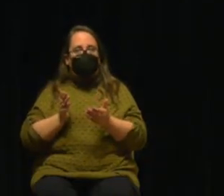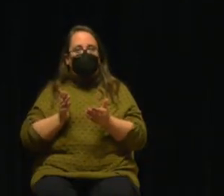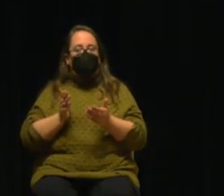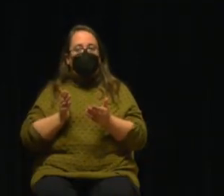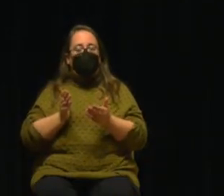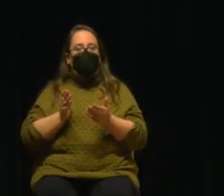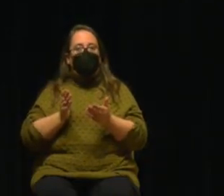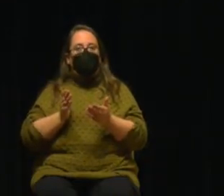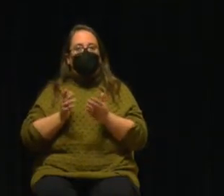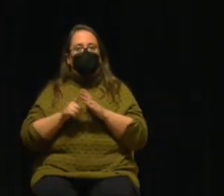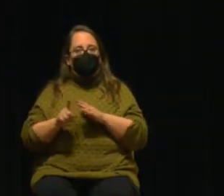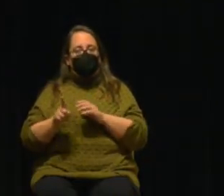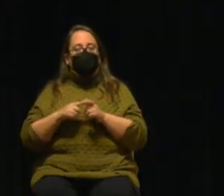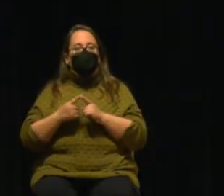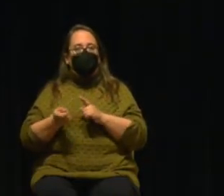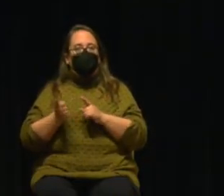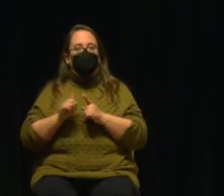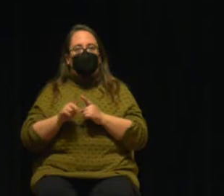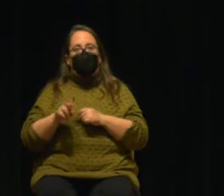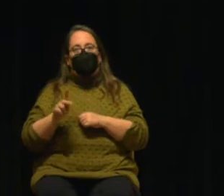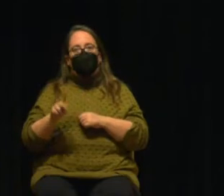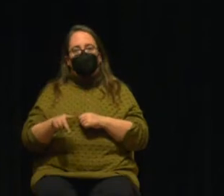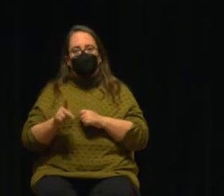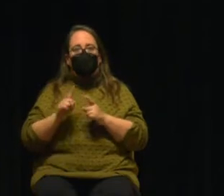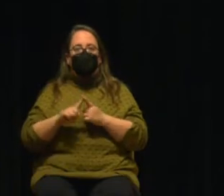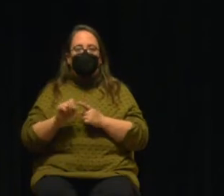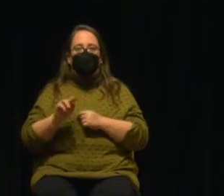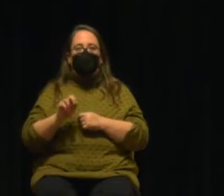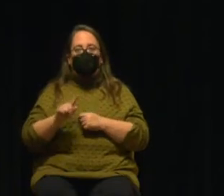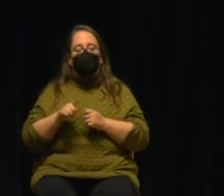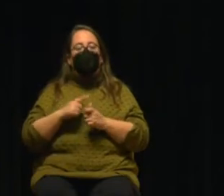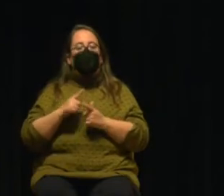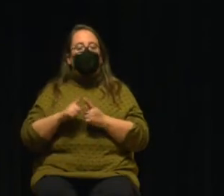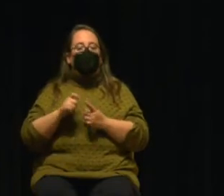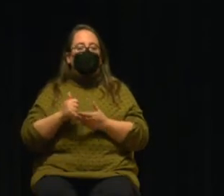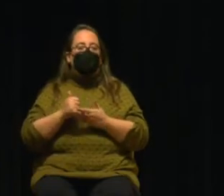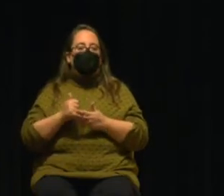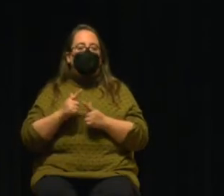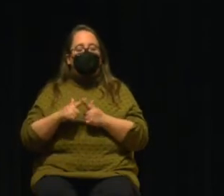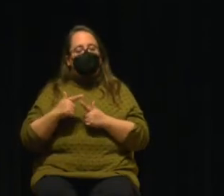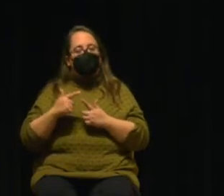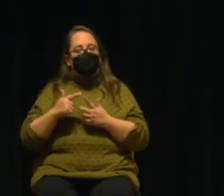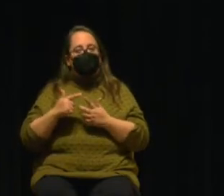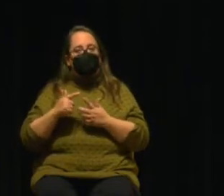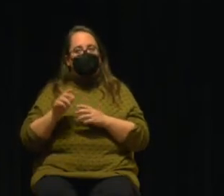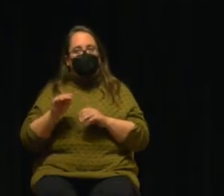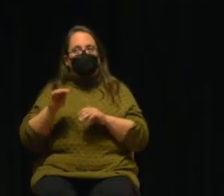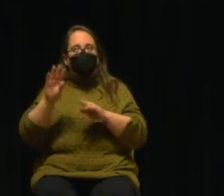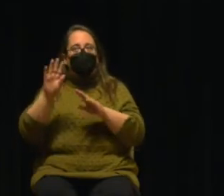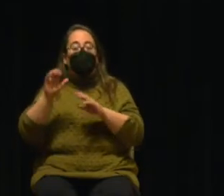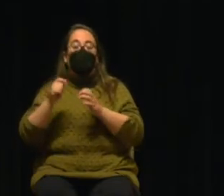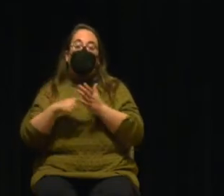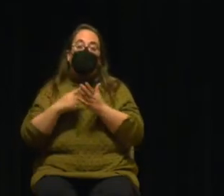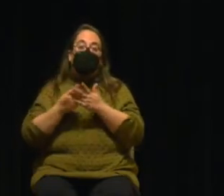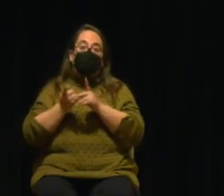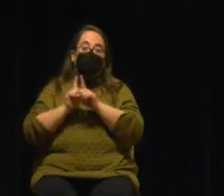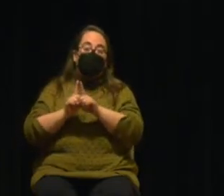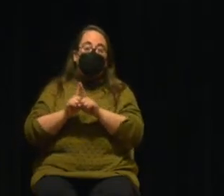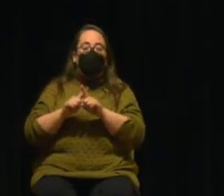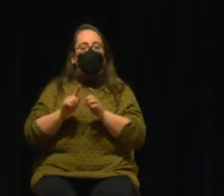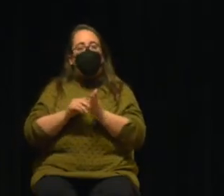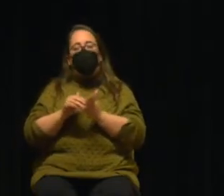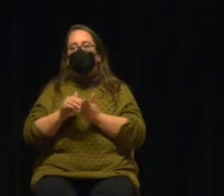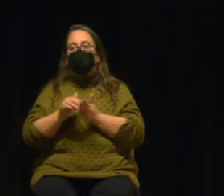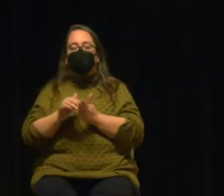fugitives, they will go to Philadelphia, go to Still in Philadelphia, and then he will help them move on. In some cases, she would travel with them, but often